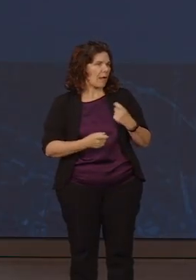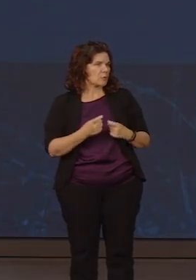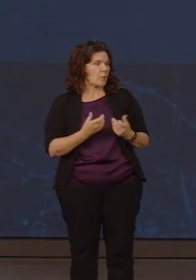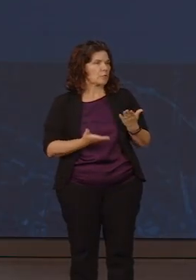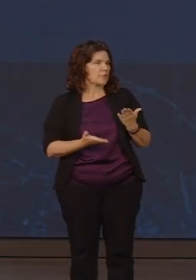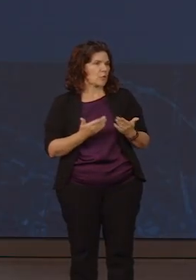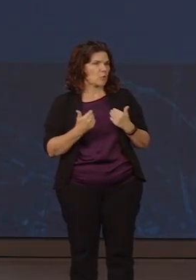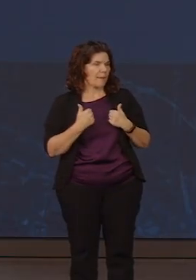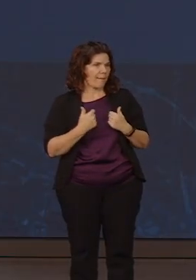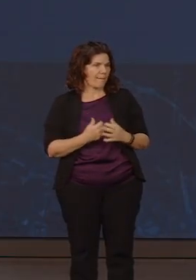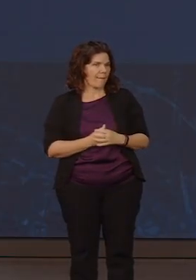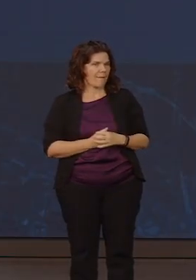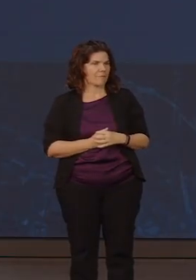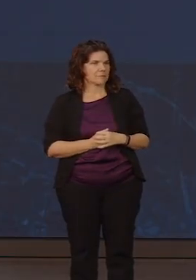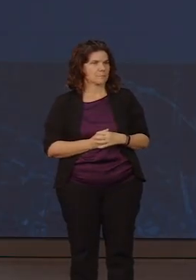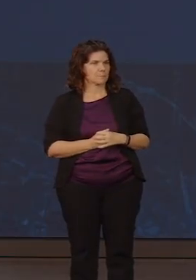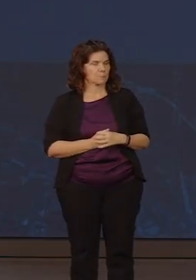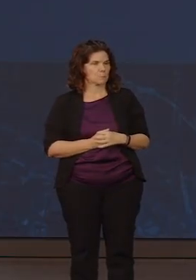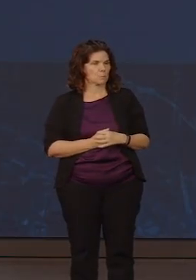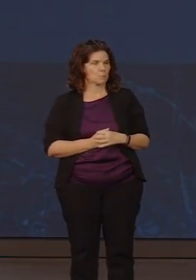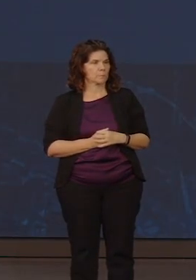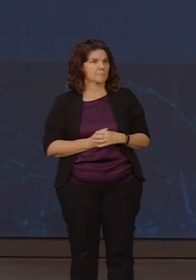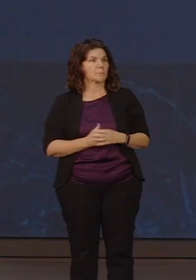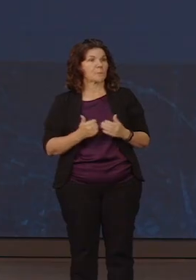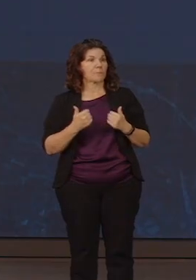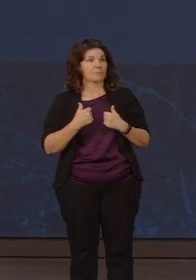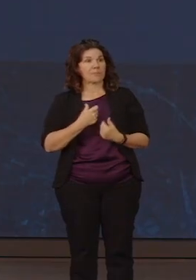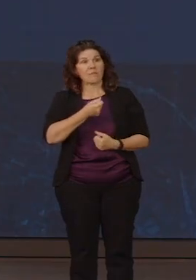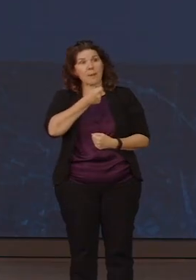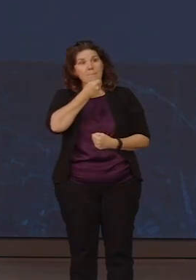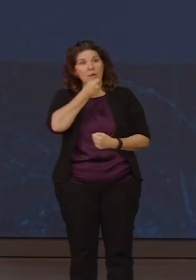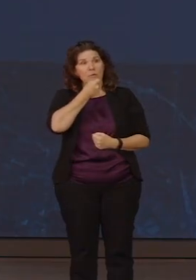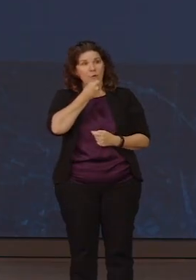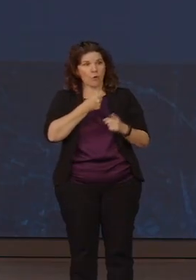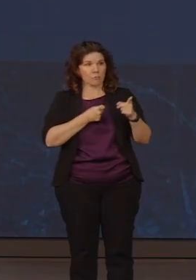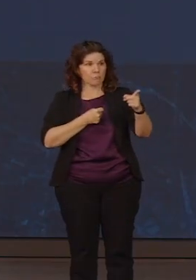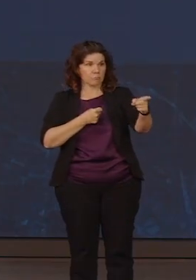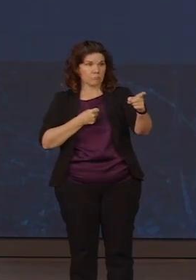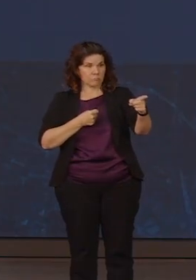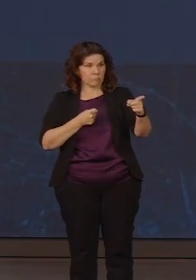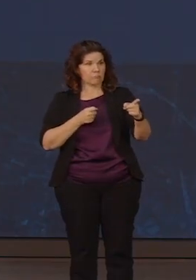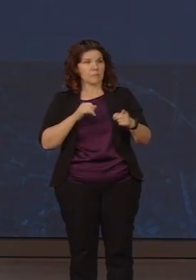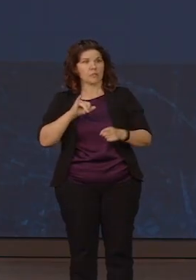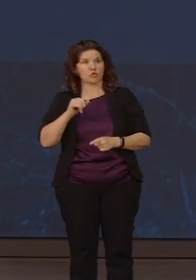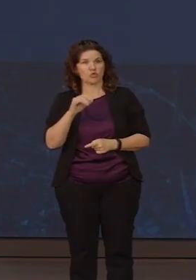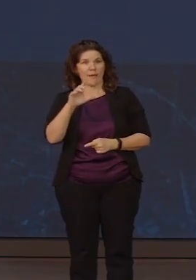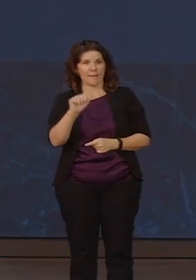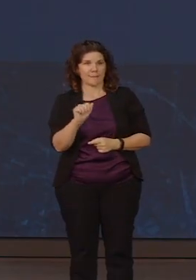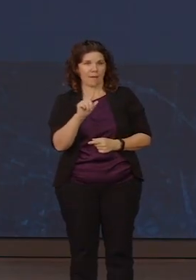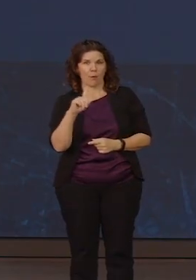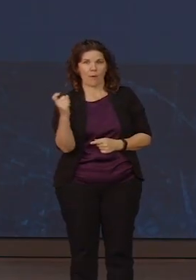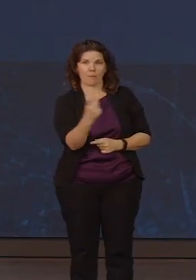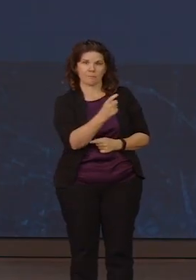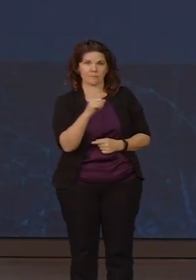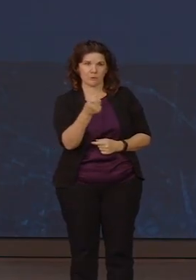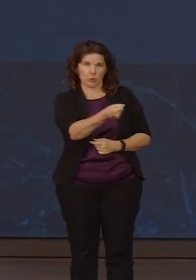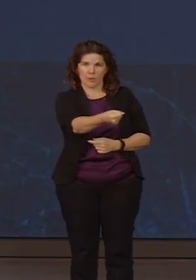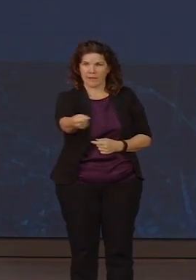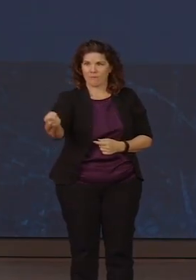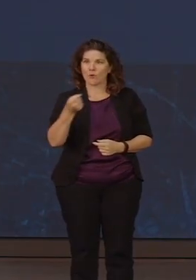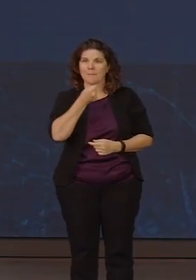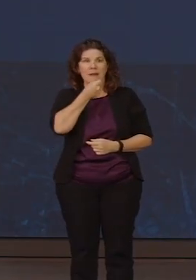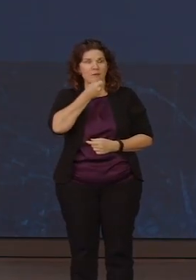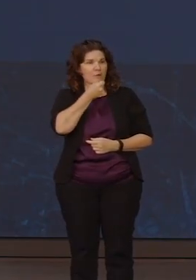you might have. So we have a mic runner in the audience, Jessica. She's going to be working with us to get the mic to you